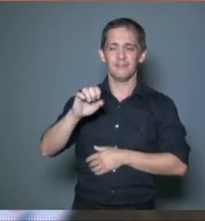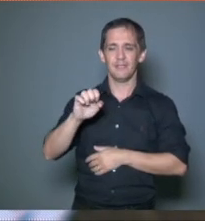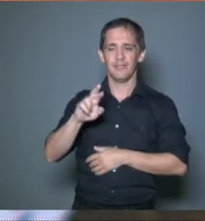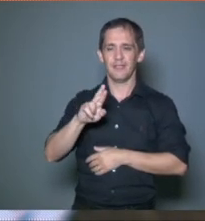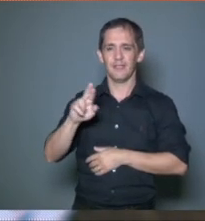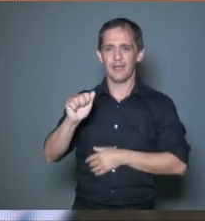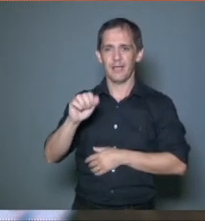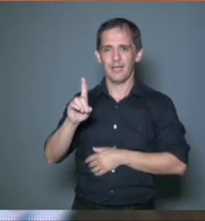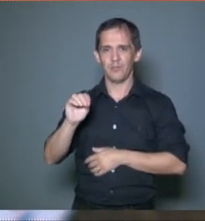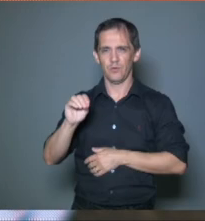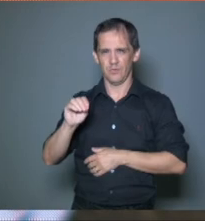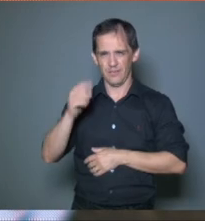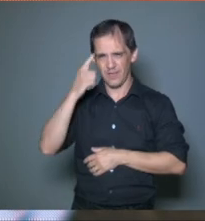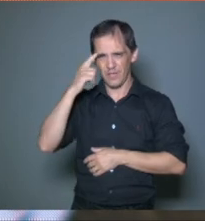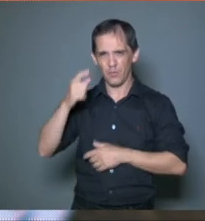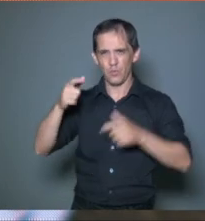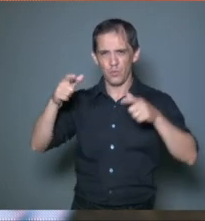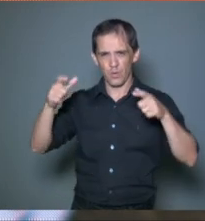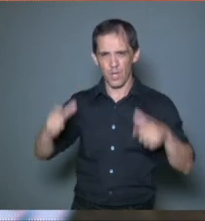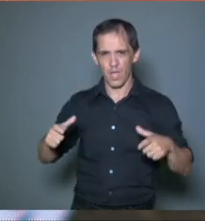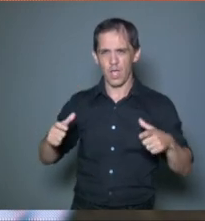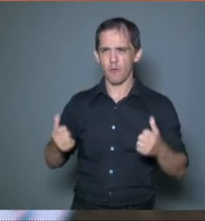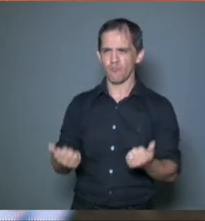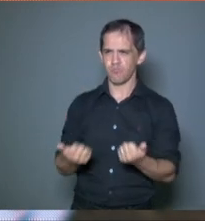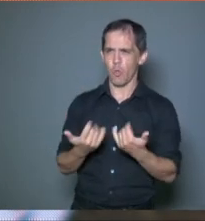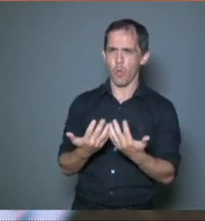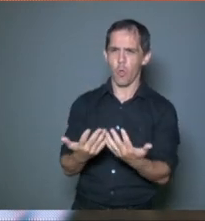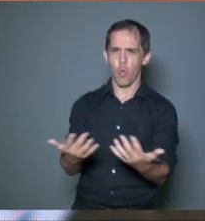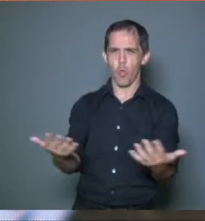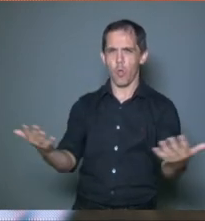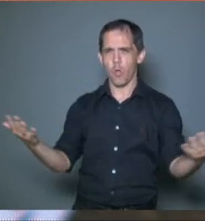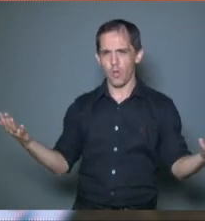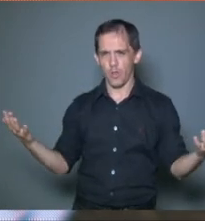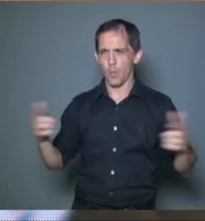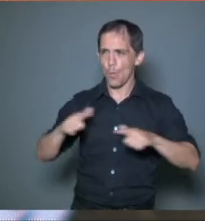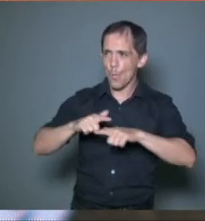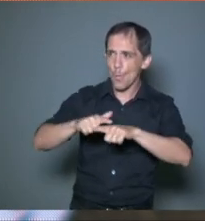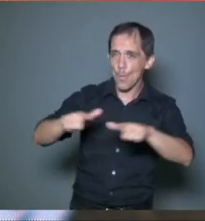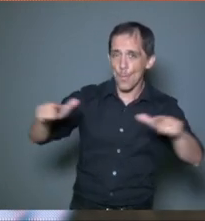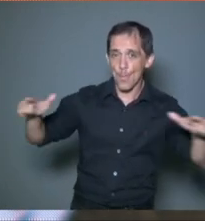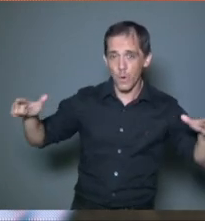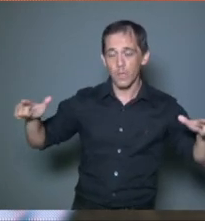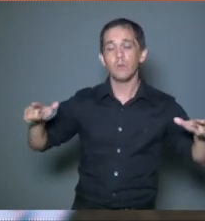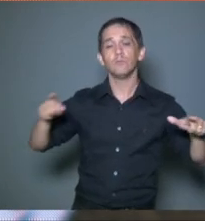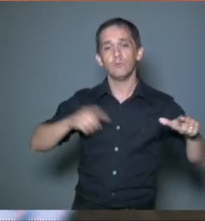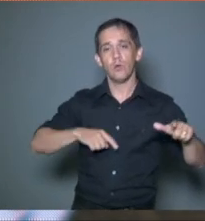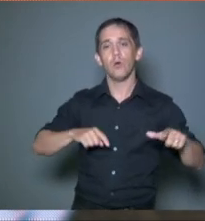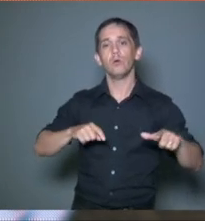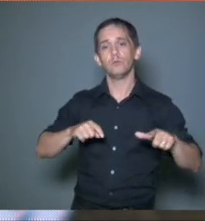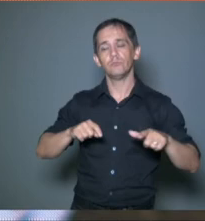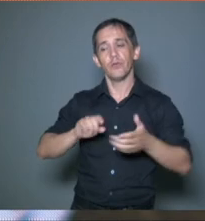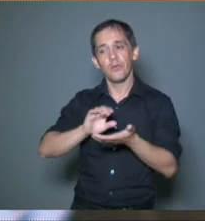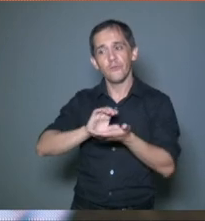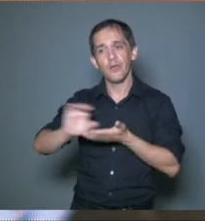Cerrado. So we are basically in every state in the Cerrado where we have annual crops.